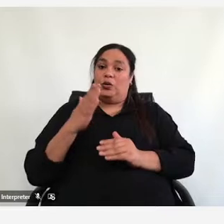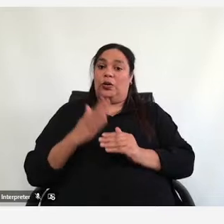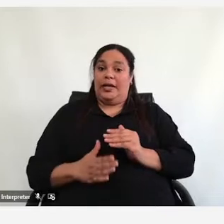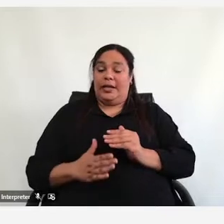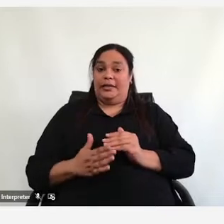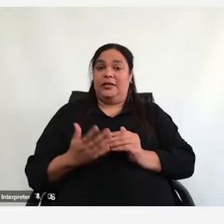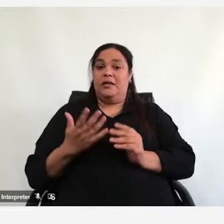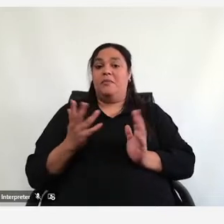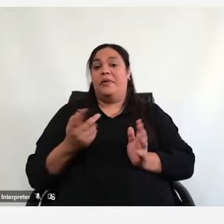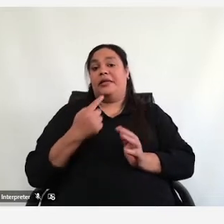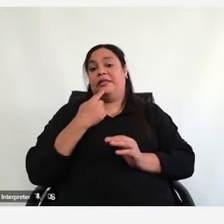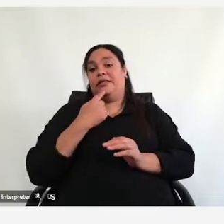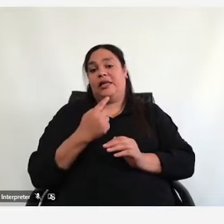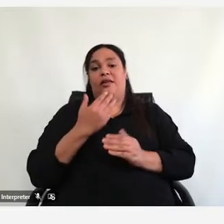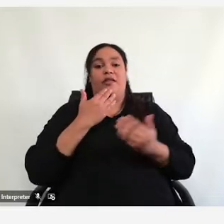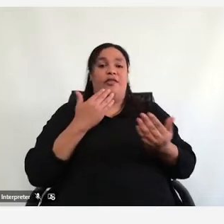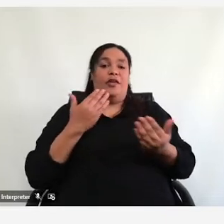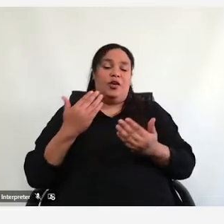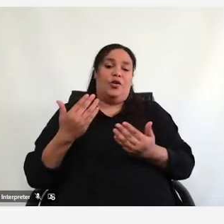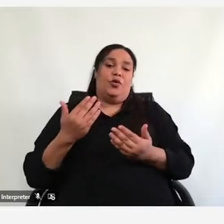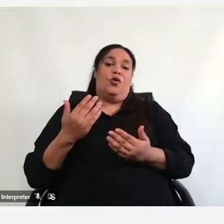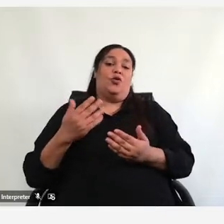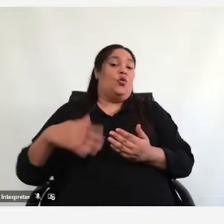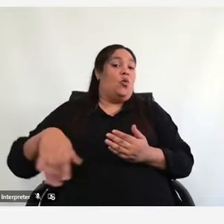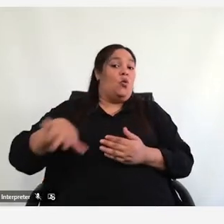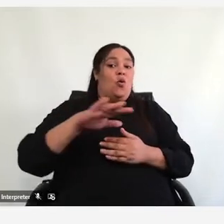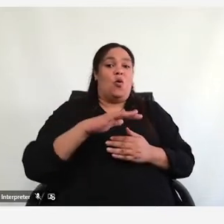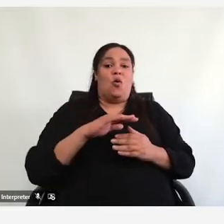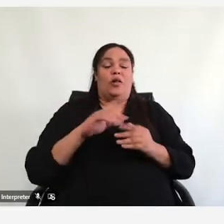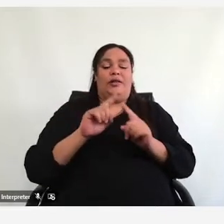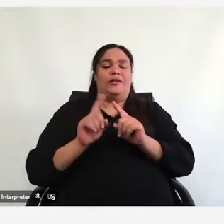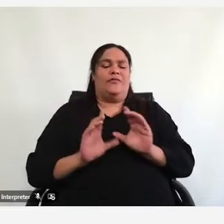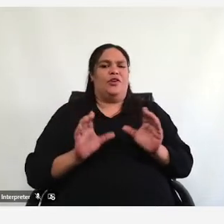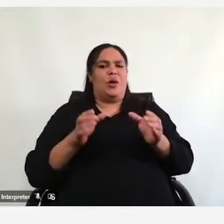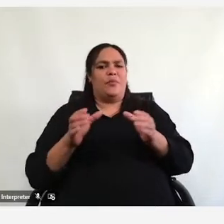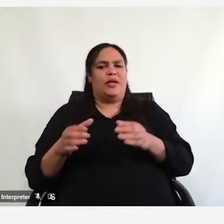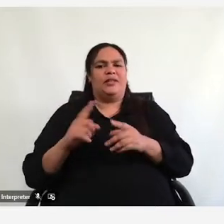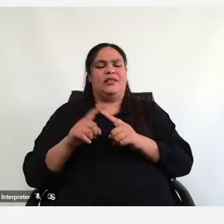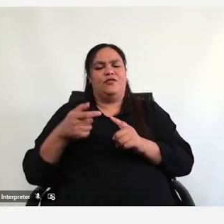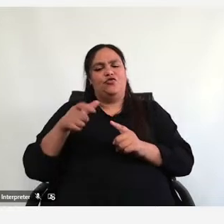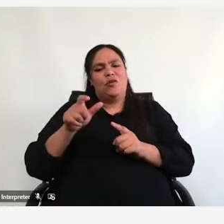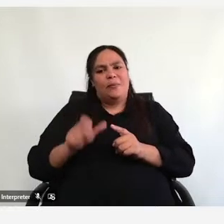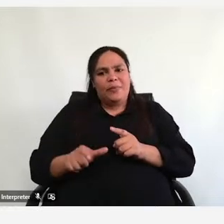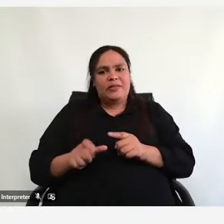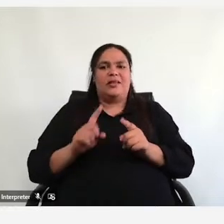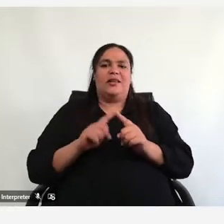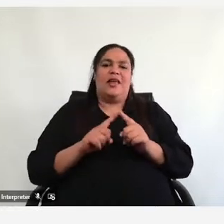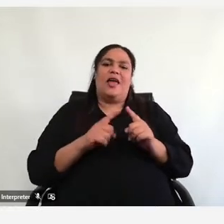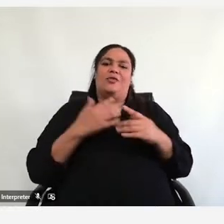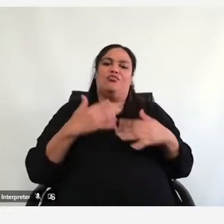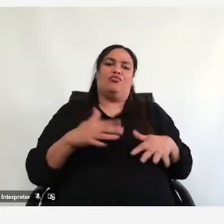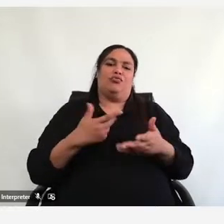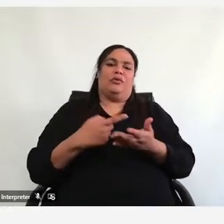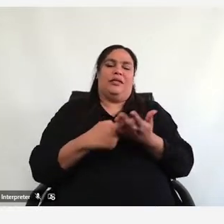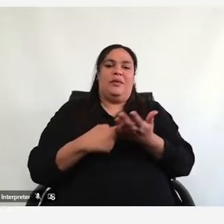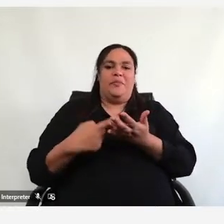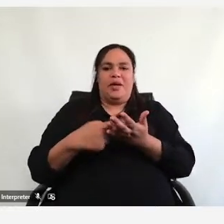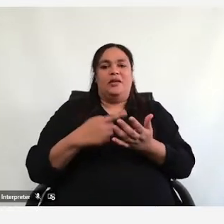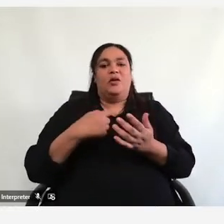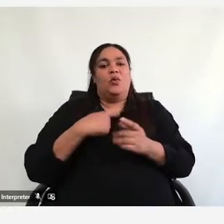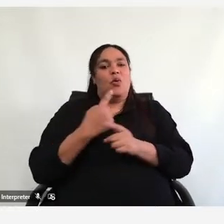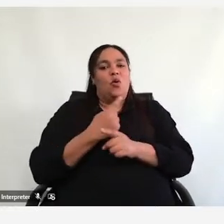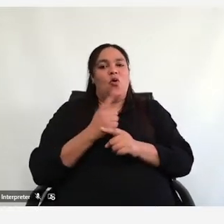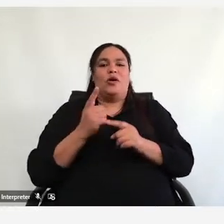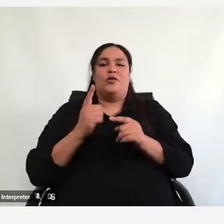by just saying thank you to everyone through the different committees, the different chairpersons, and the robust debate. And we always try